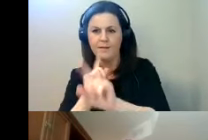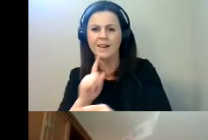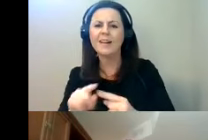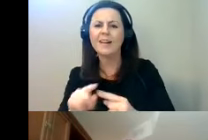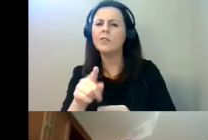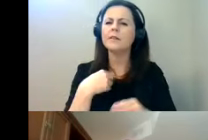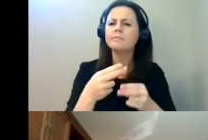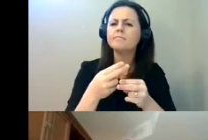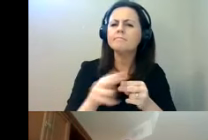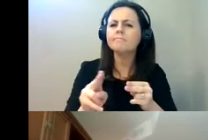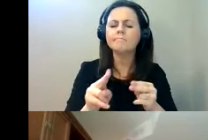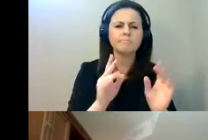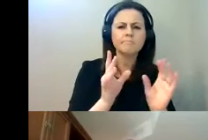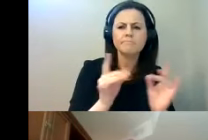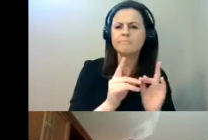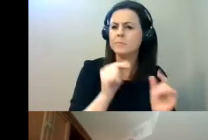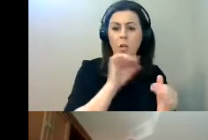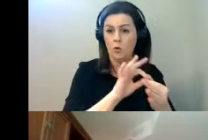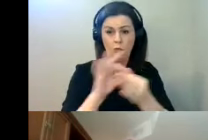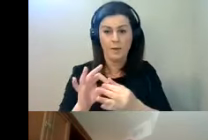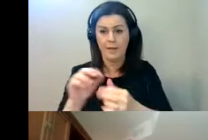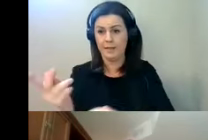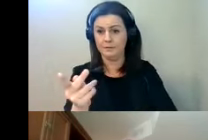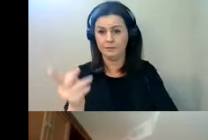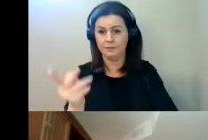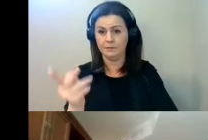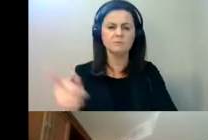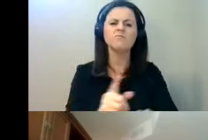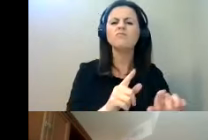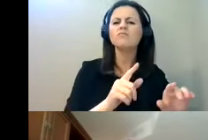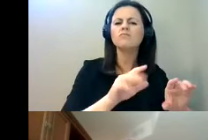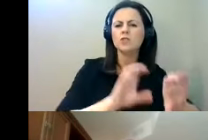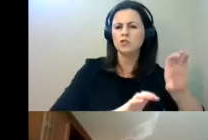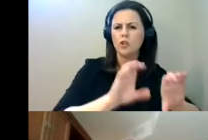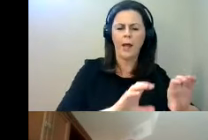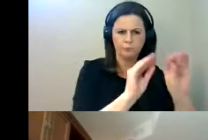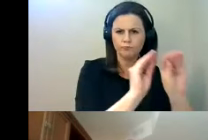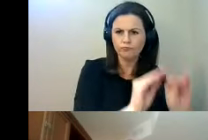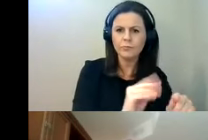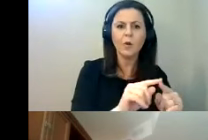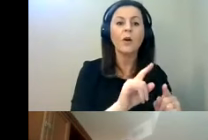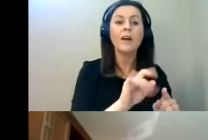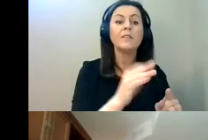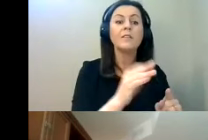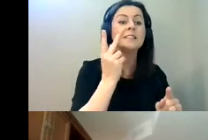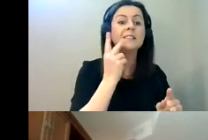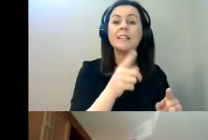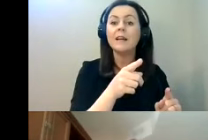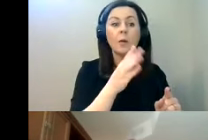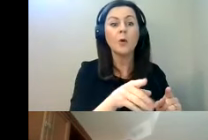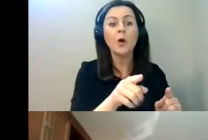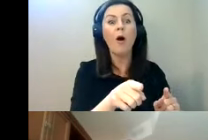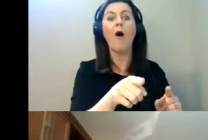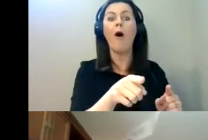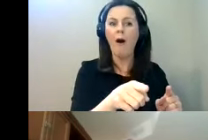specifically to the speakers, you can put that into the chat box, or if you want to speak with someone that you see as on the attendee list that you've seen, haven't seen in a